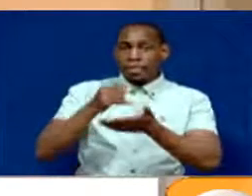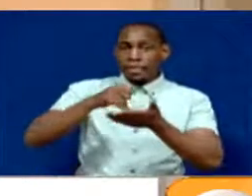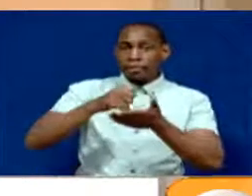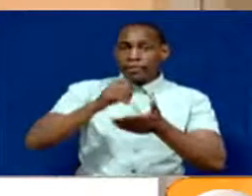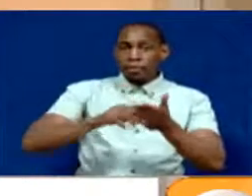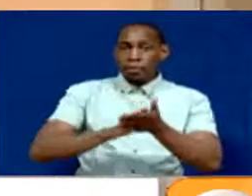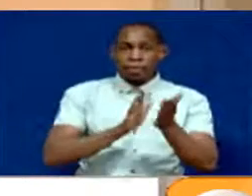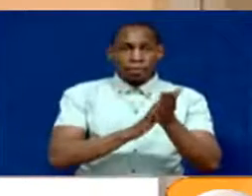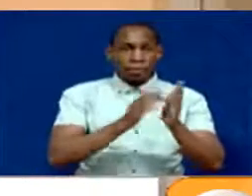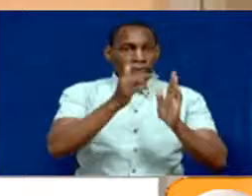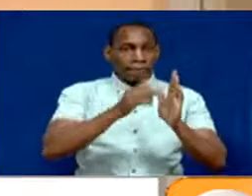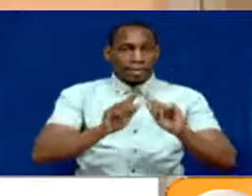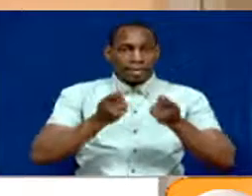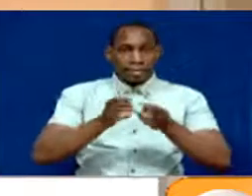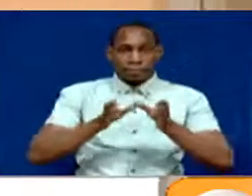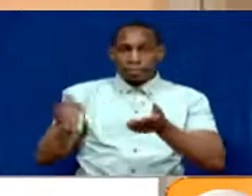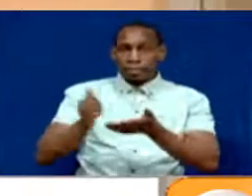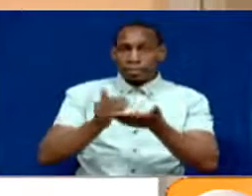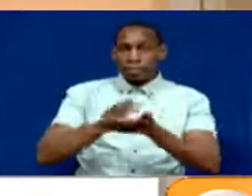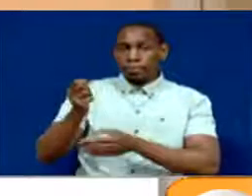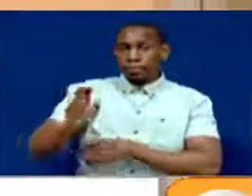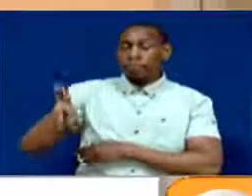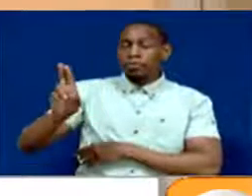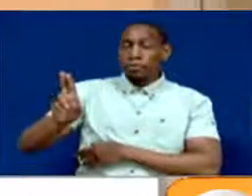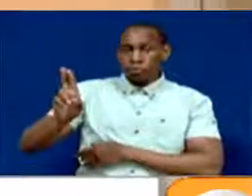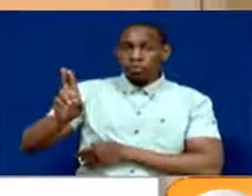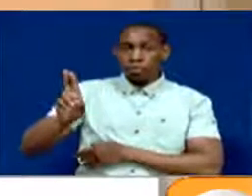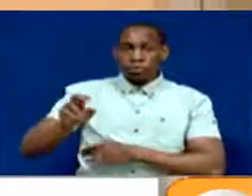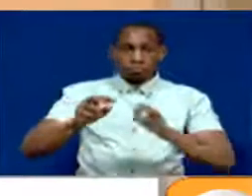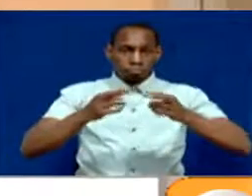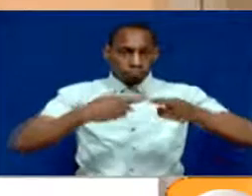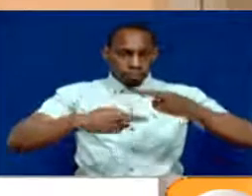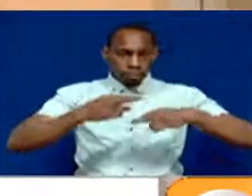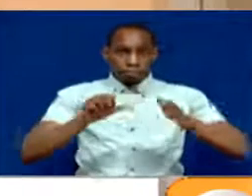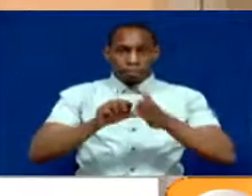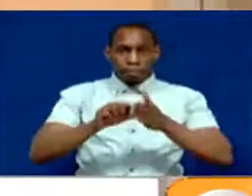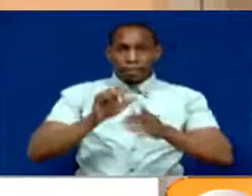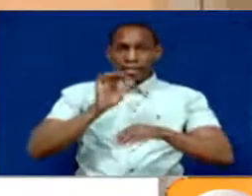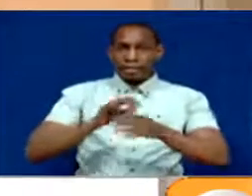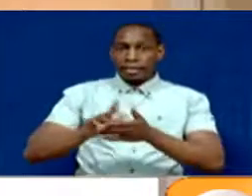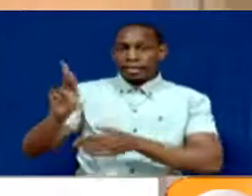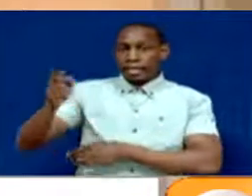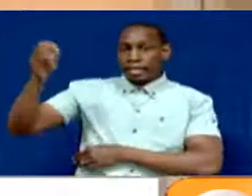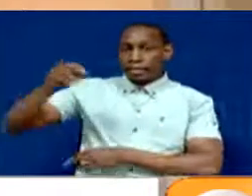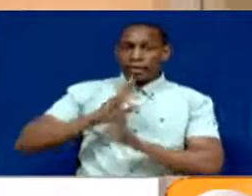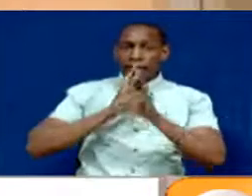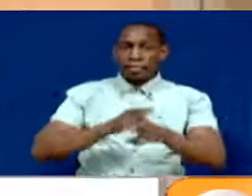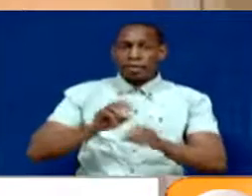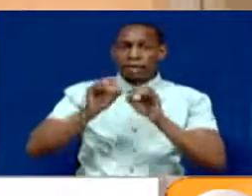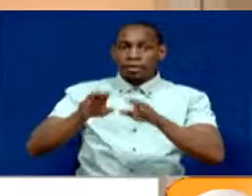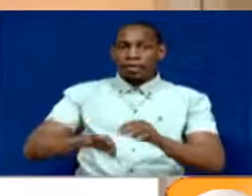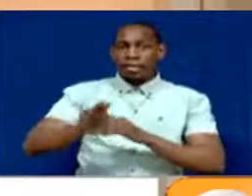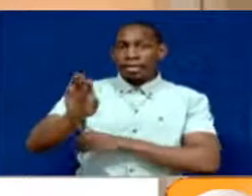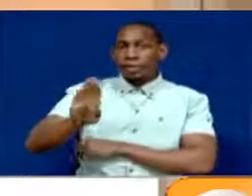part of the recommendations of a task force appointed by President Uhuru Kenyatta to look into the woes that saw the utility firm post a net loss of